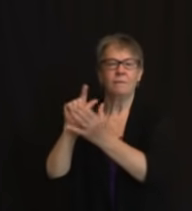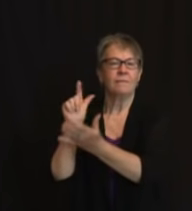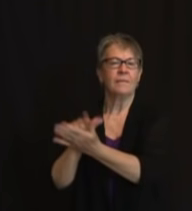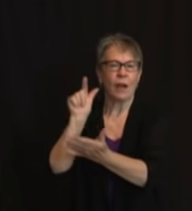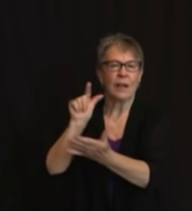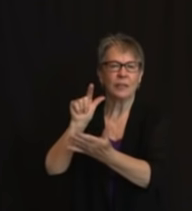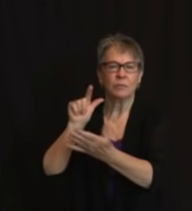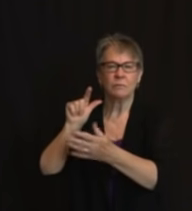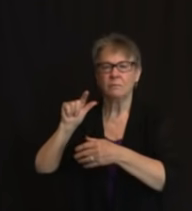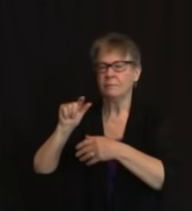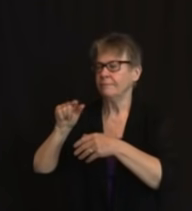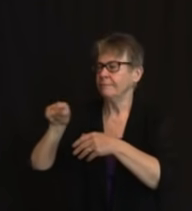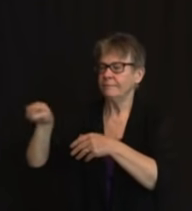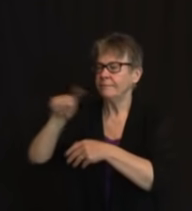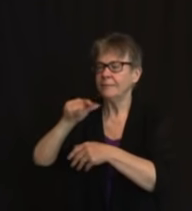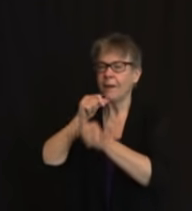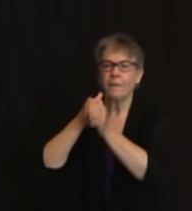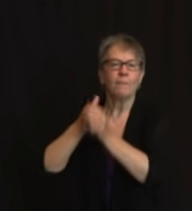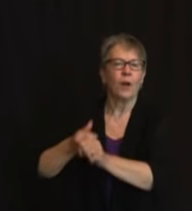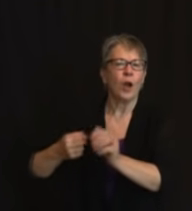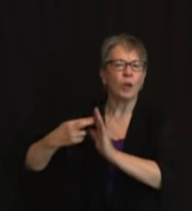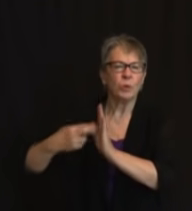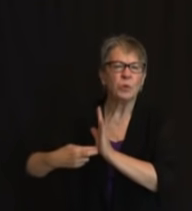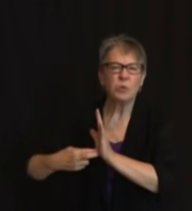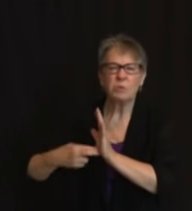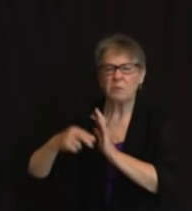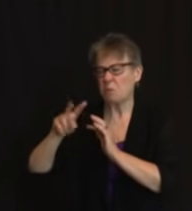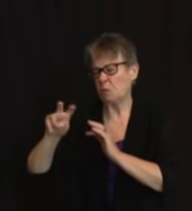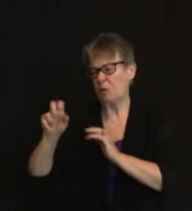Elizabeth, a homeowner was cited for having more than 10